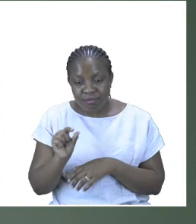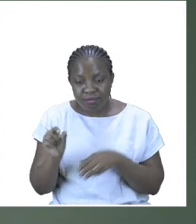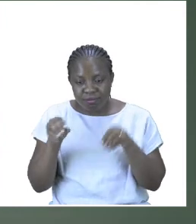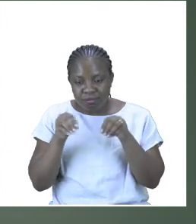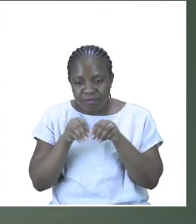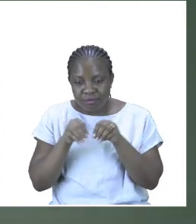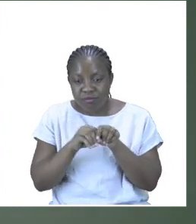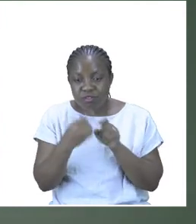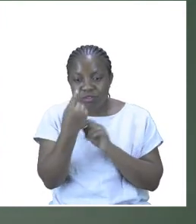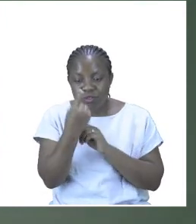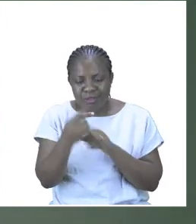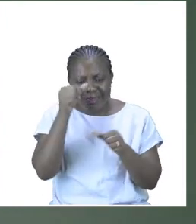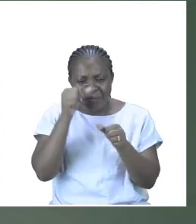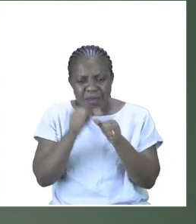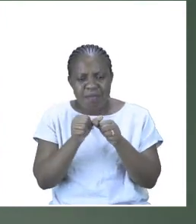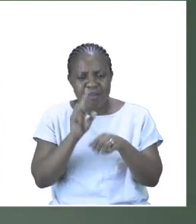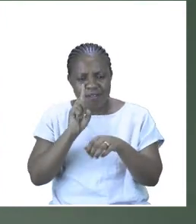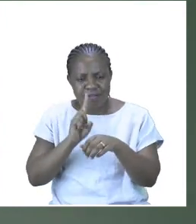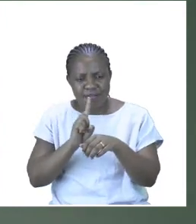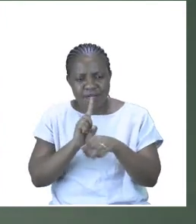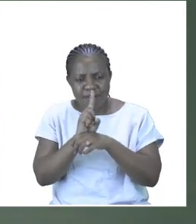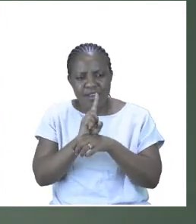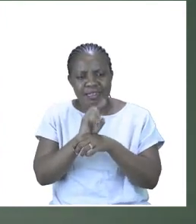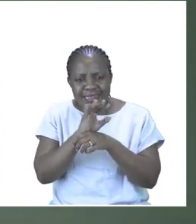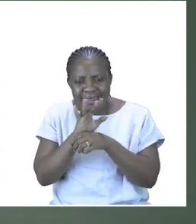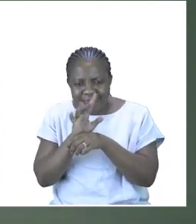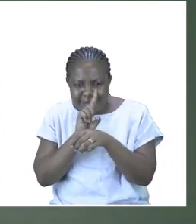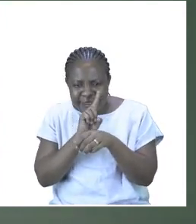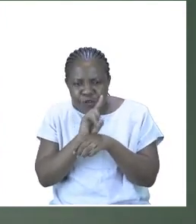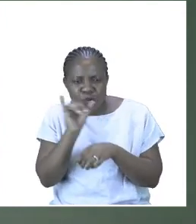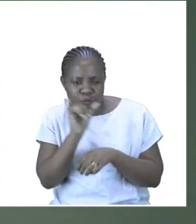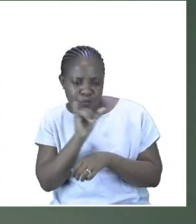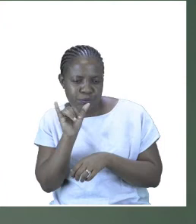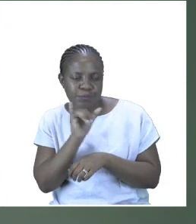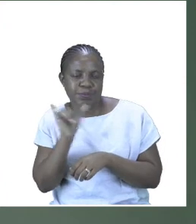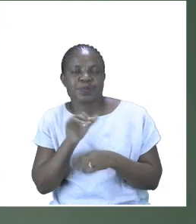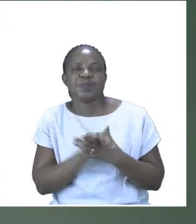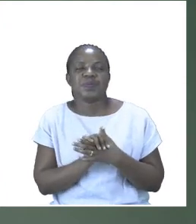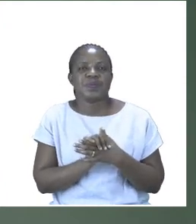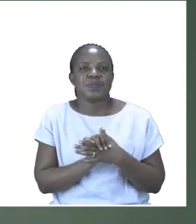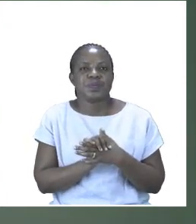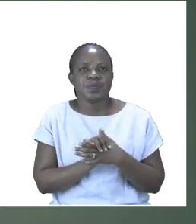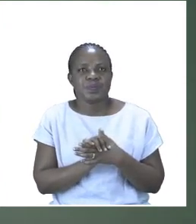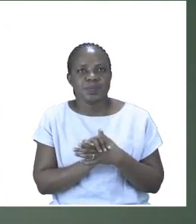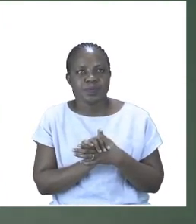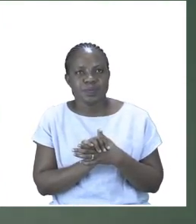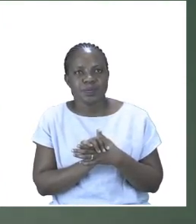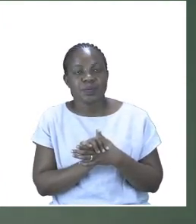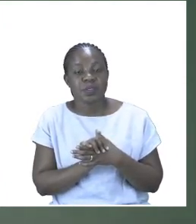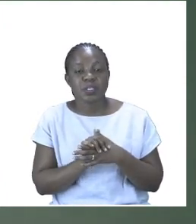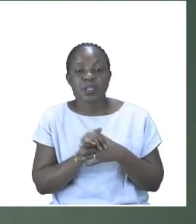at the word and you try and find the letters first. And then when you find them, circle